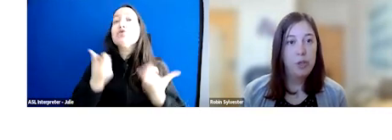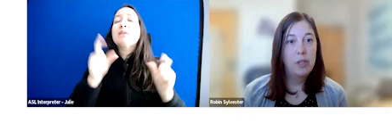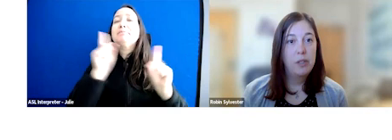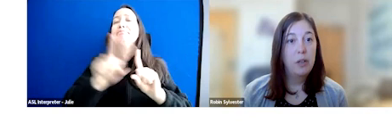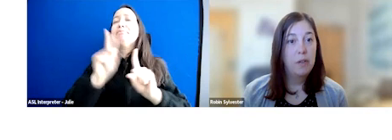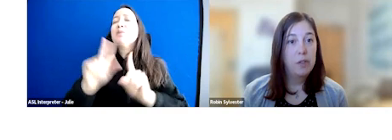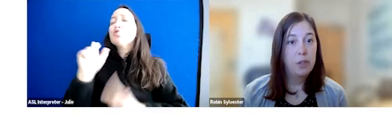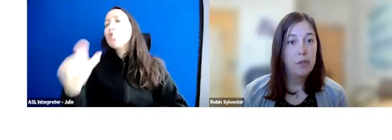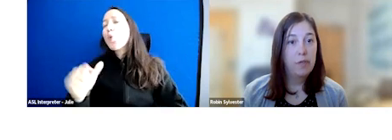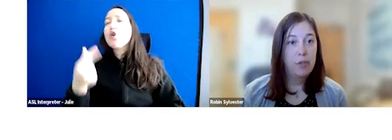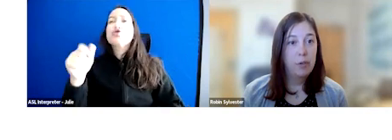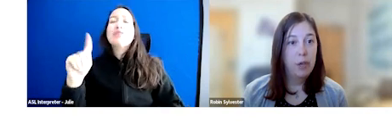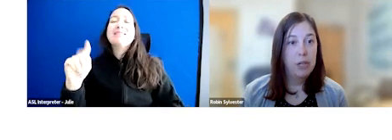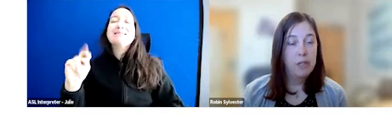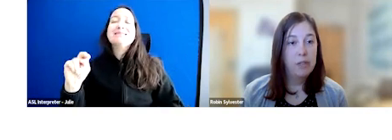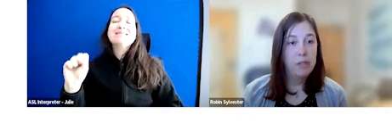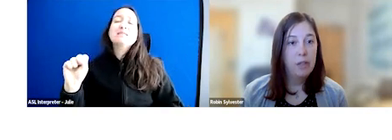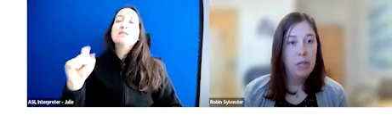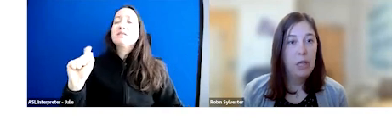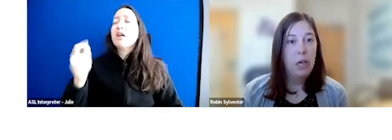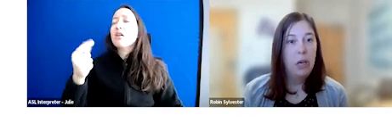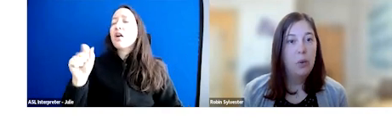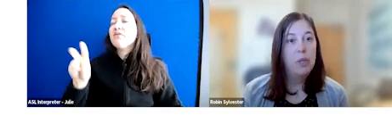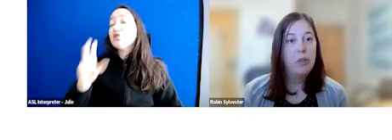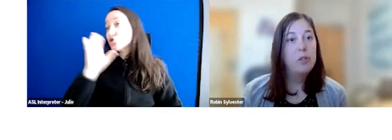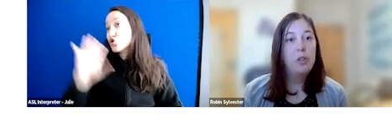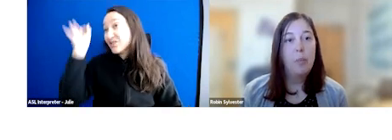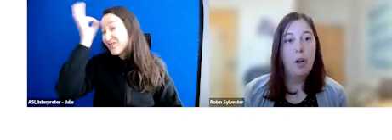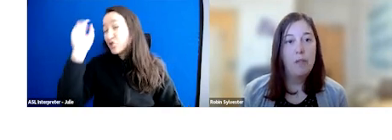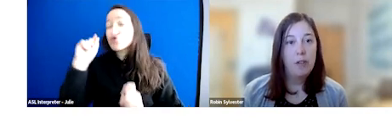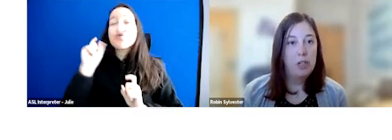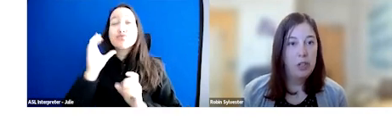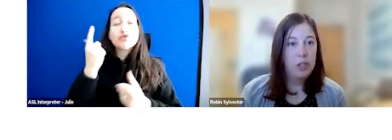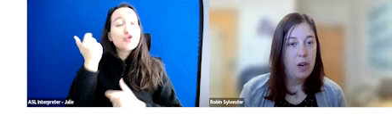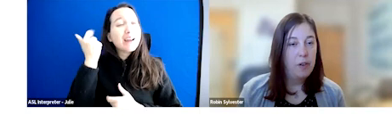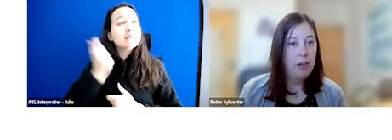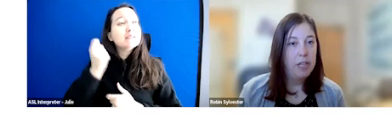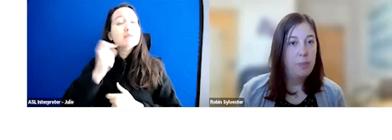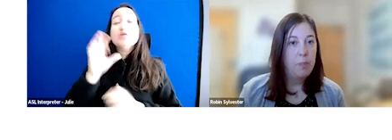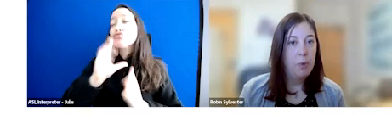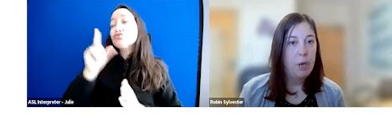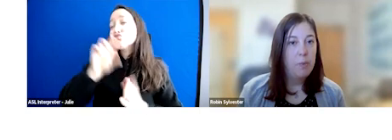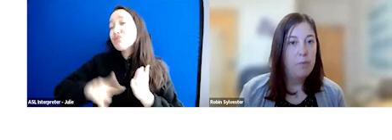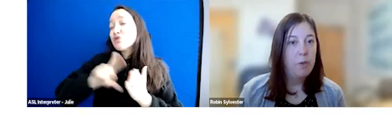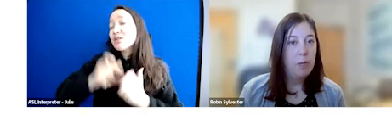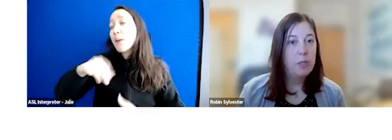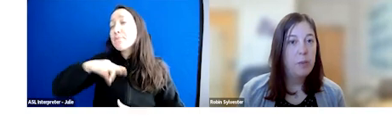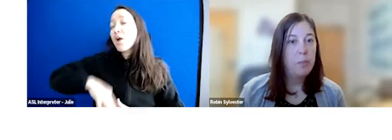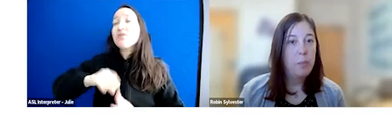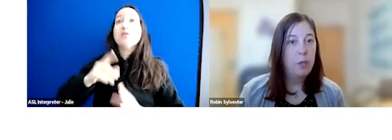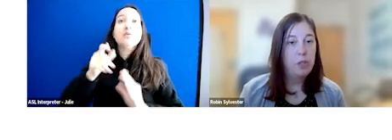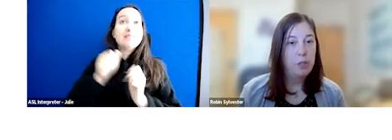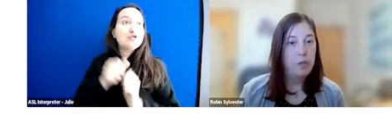such as grants.gov to search for federal grants. Research nonprofit foundations that offer grants by program,